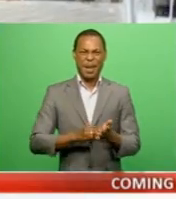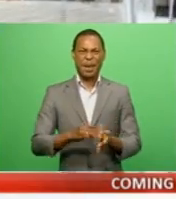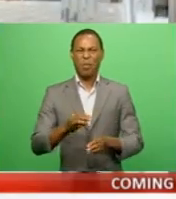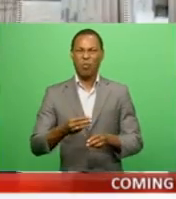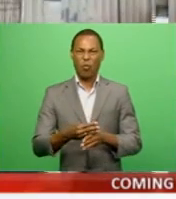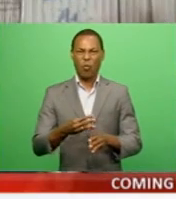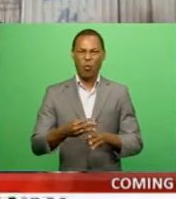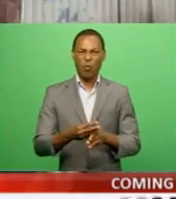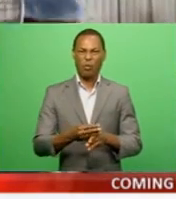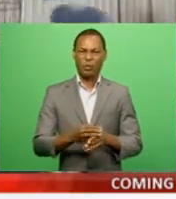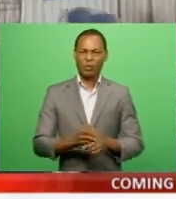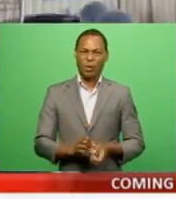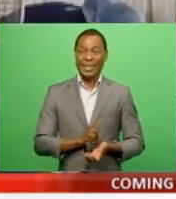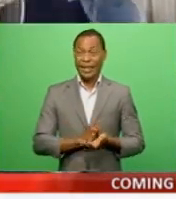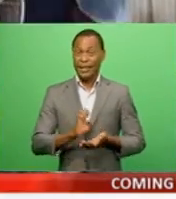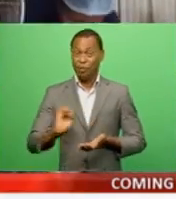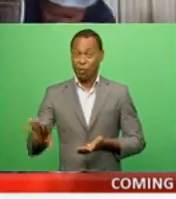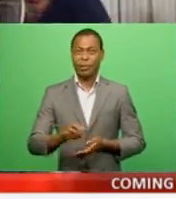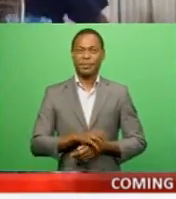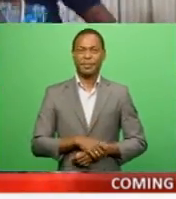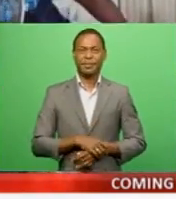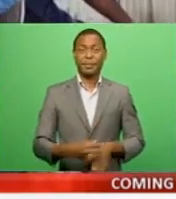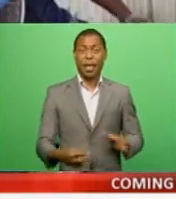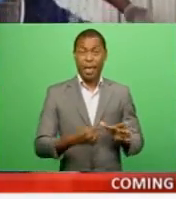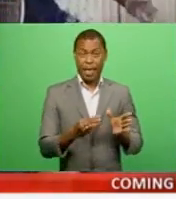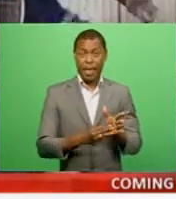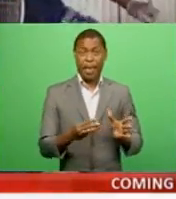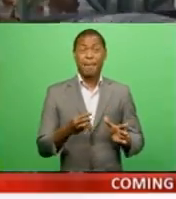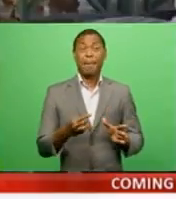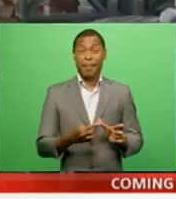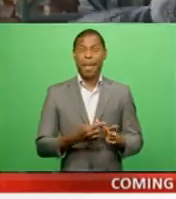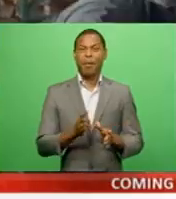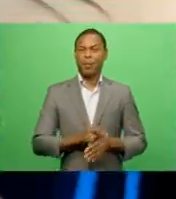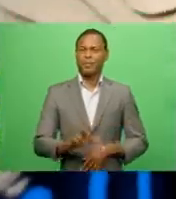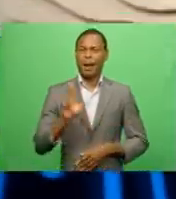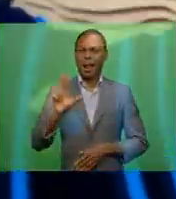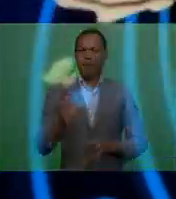be exported. An AMA reaches out to the Lau Group.